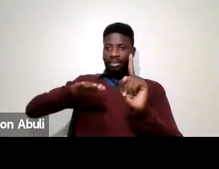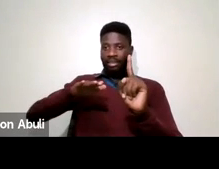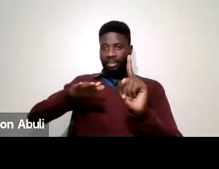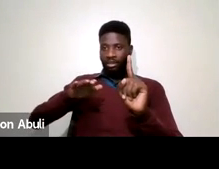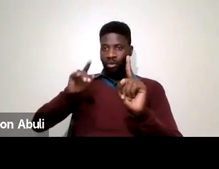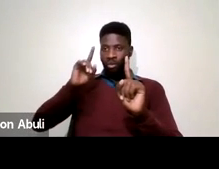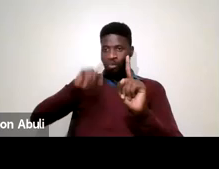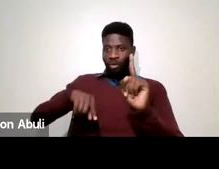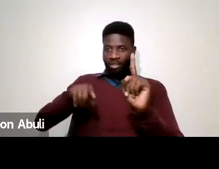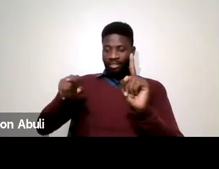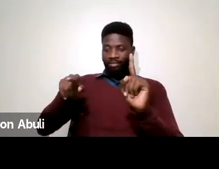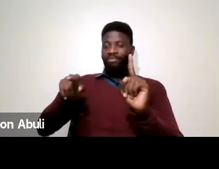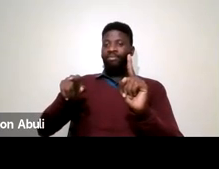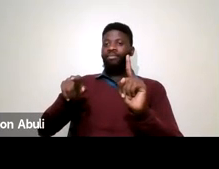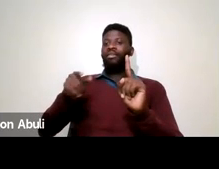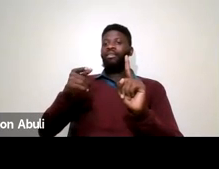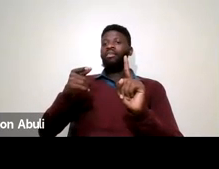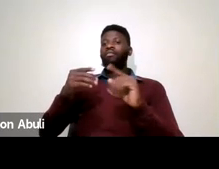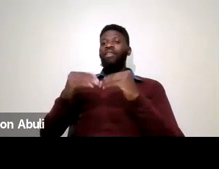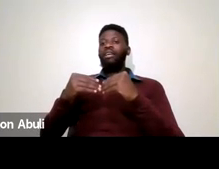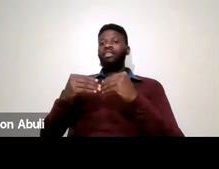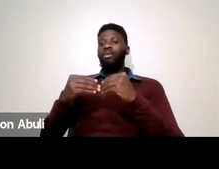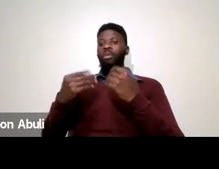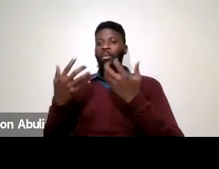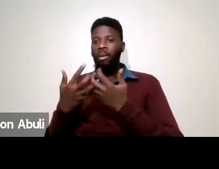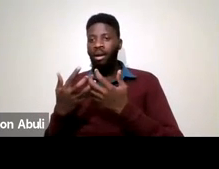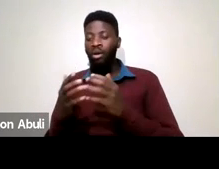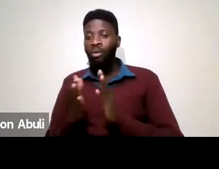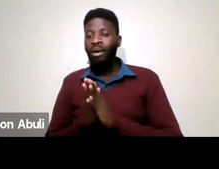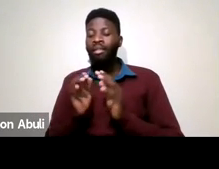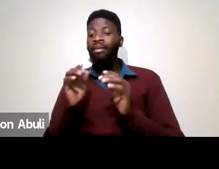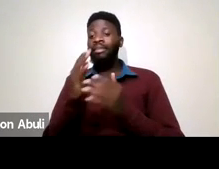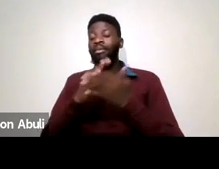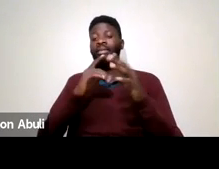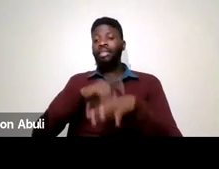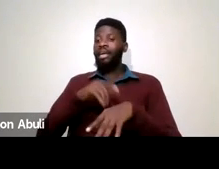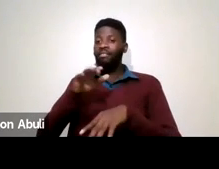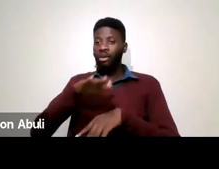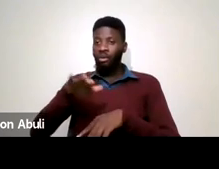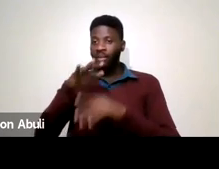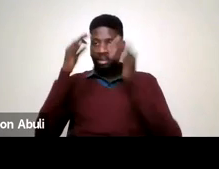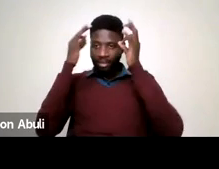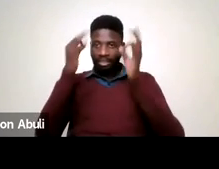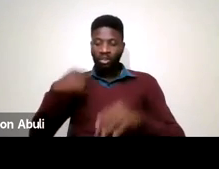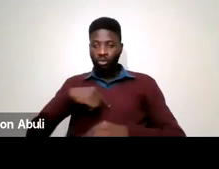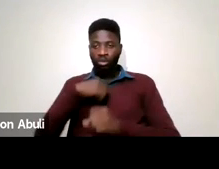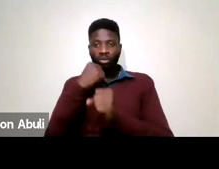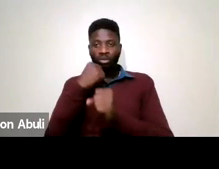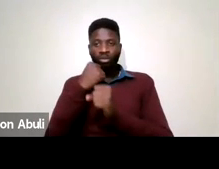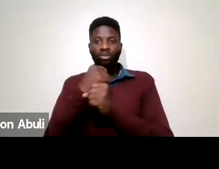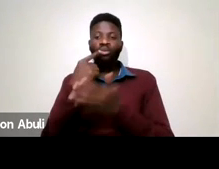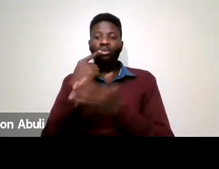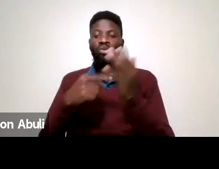environment dictates what we become. We said the jobs are shrinking in the market, and if you do